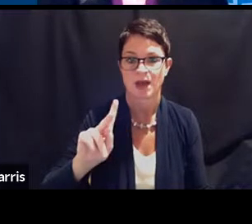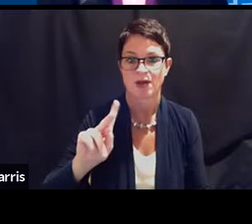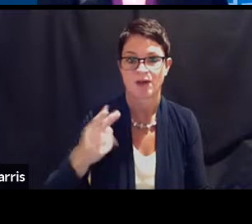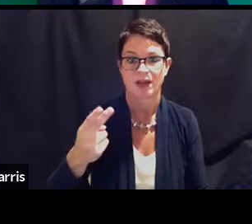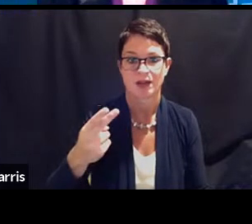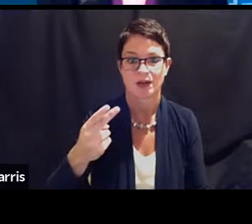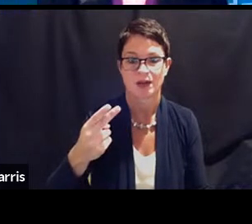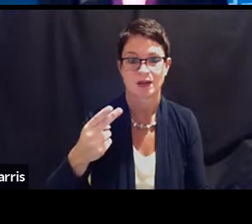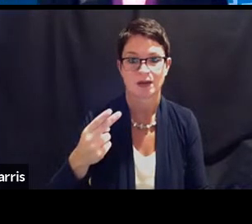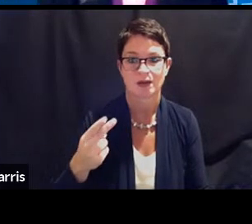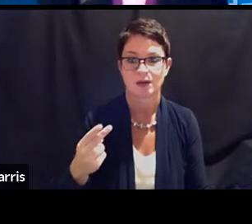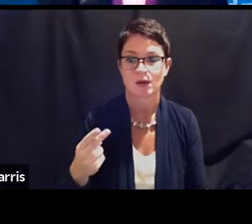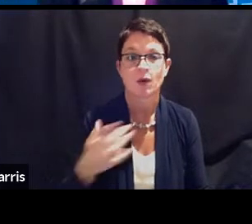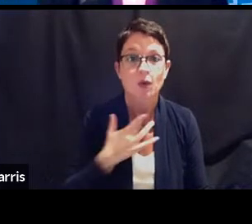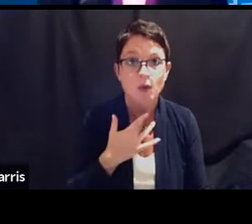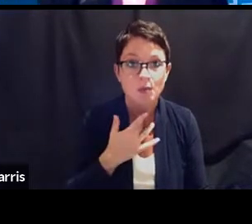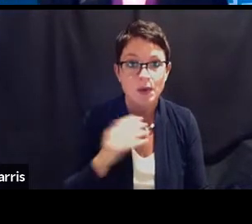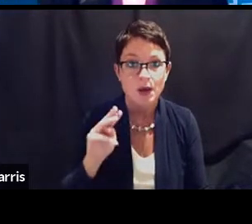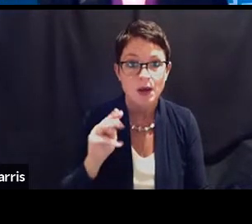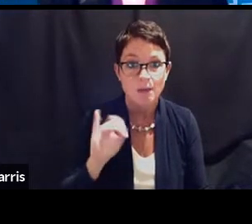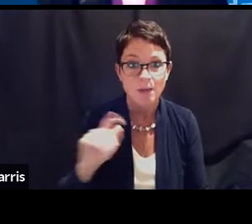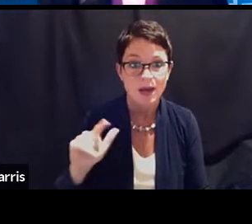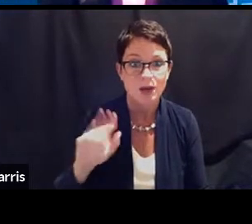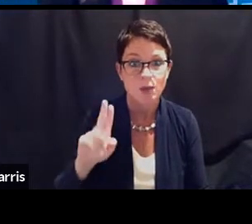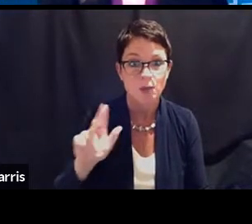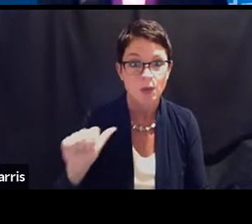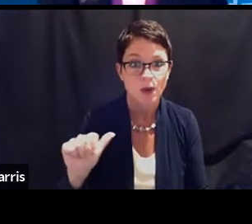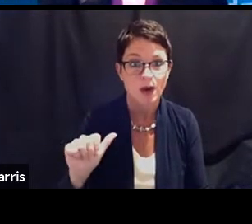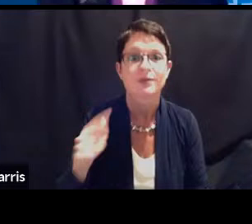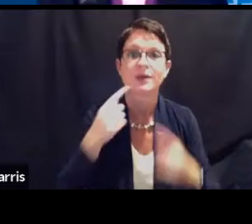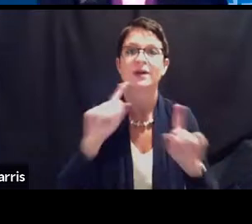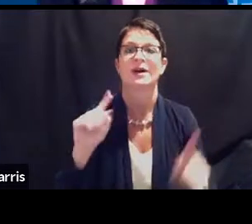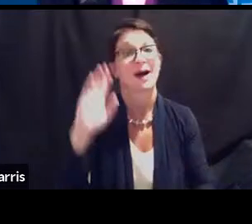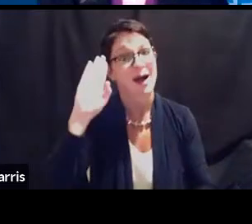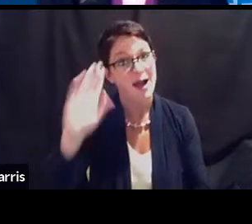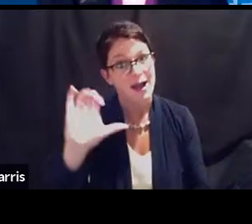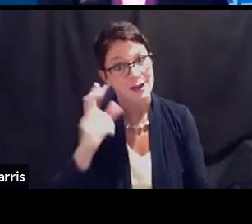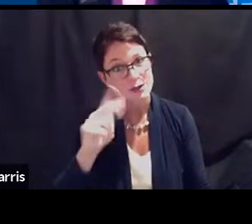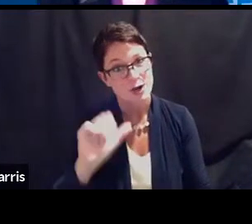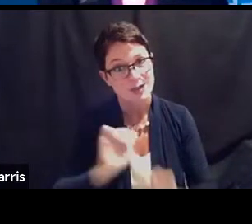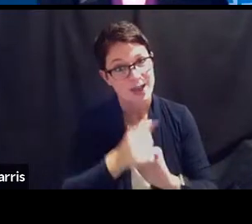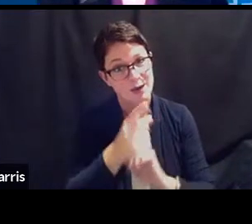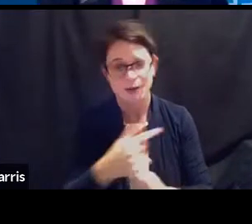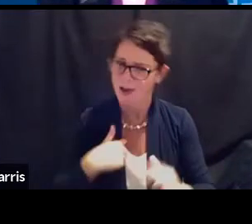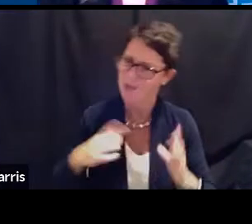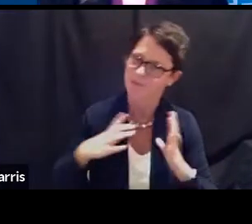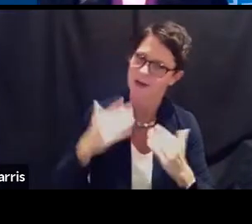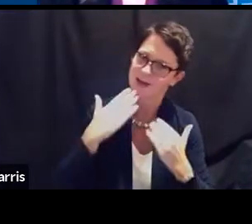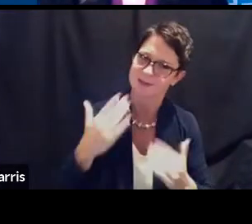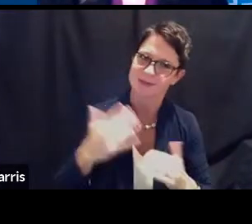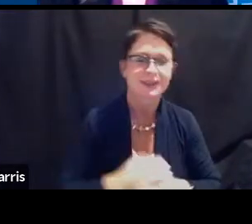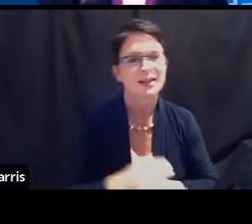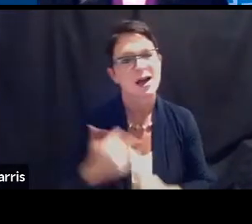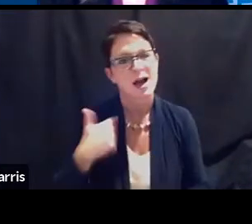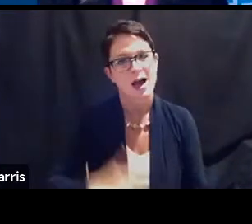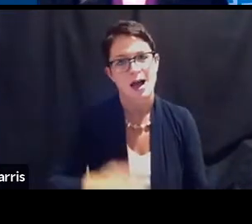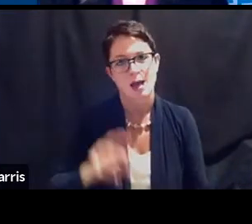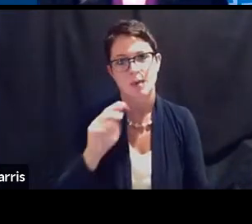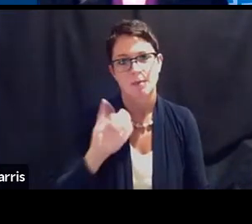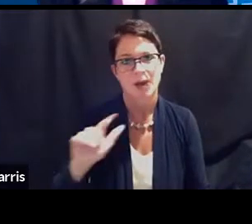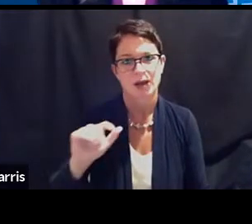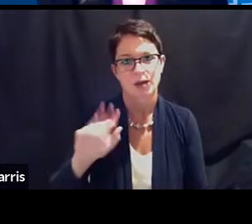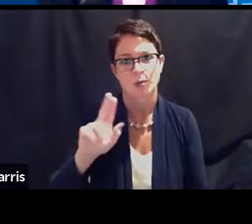Hello, Christopher. Charles. Oh, Michael Bua. Wonderful. Hi, Charles. How you doing? We're doing Uh, fine. My name is Michael